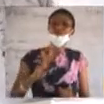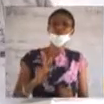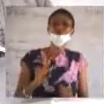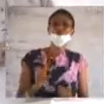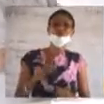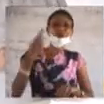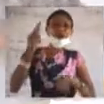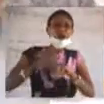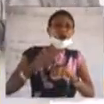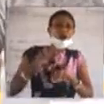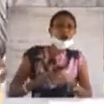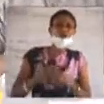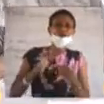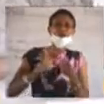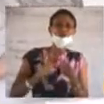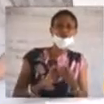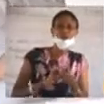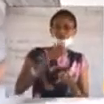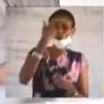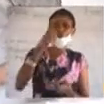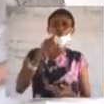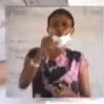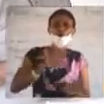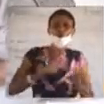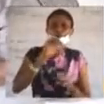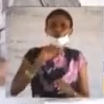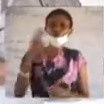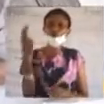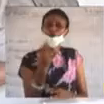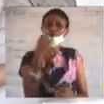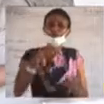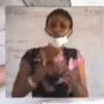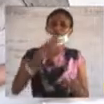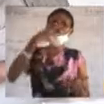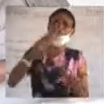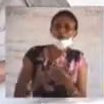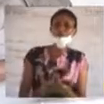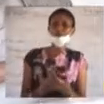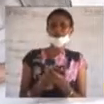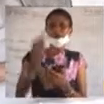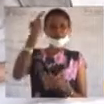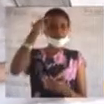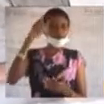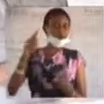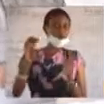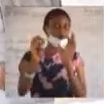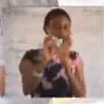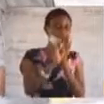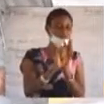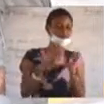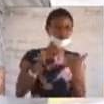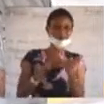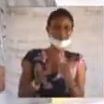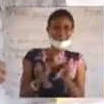no drugs, and so many others. Even paracetamol or Fency can as